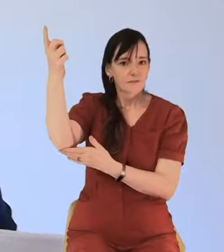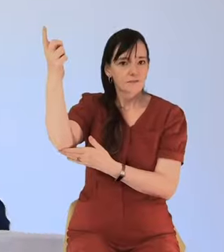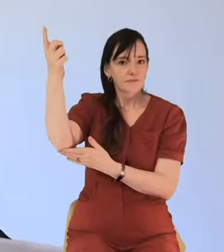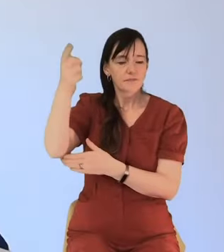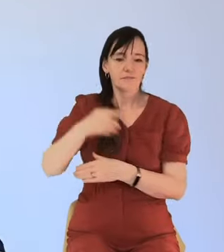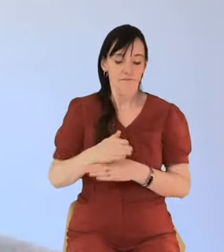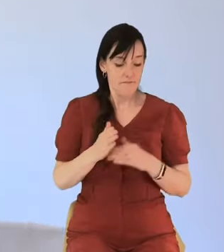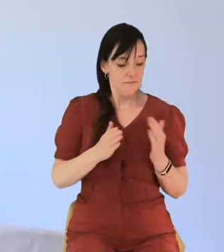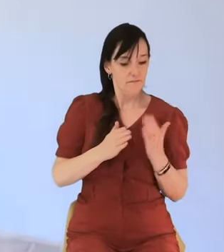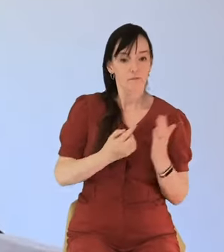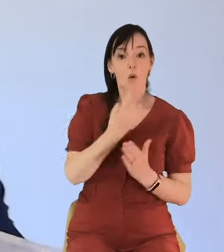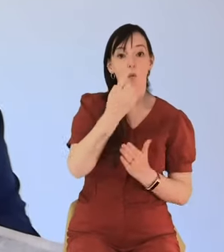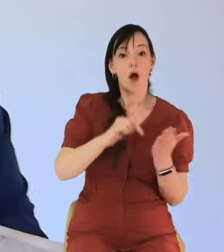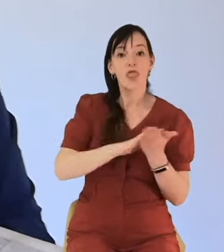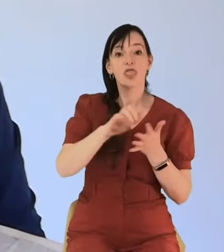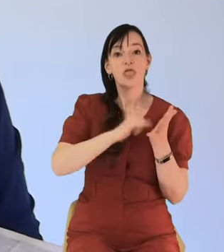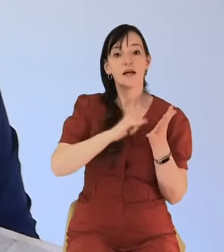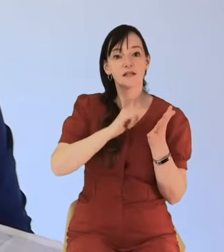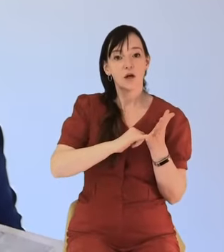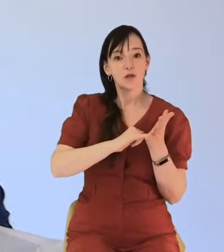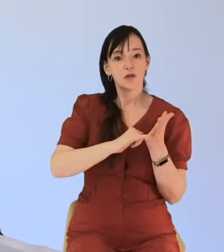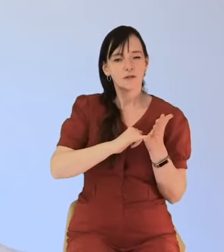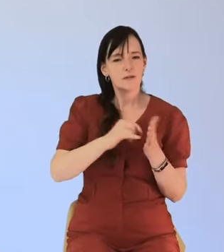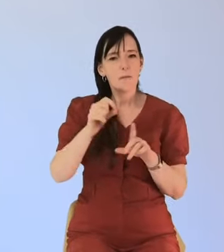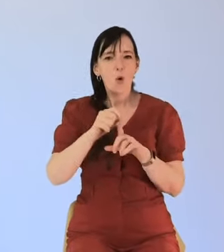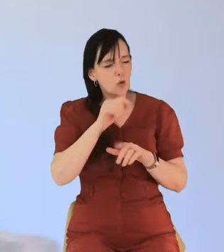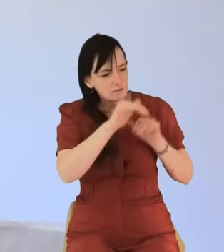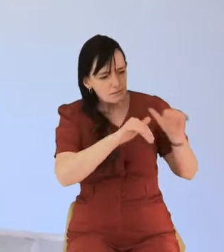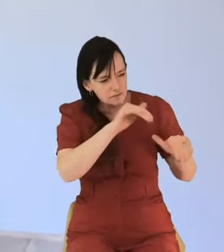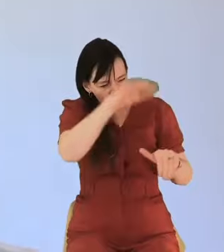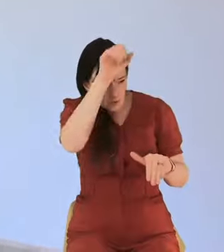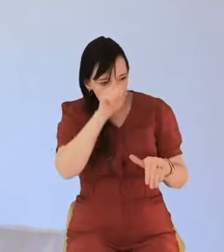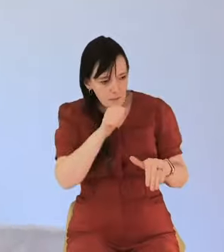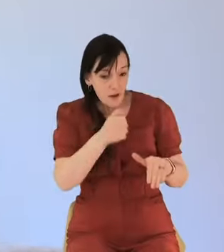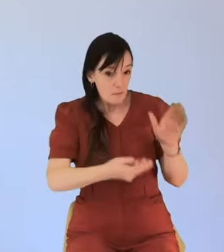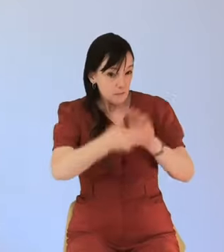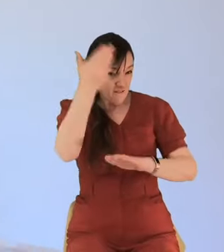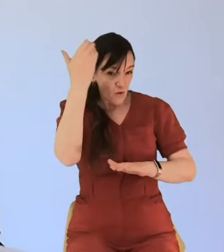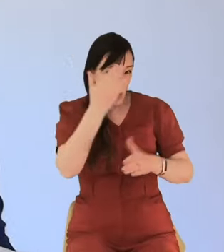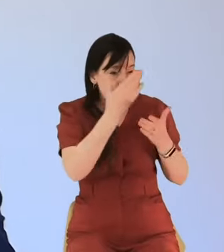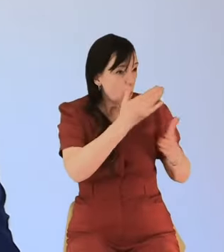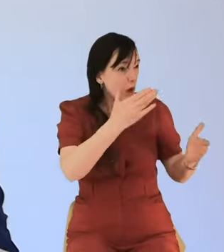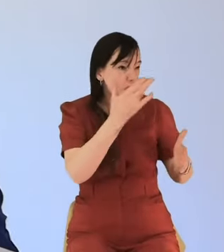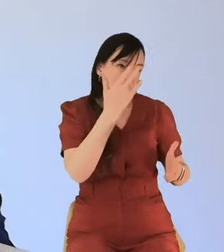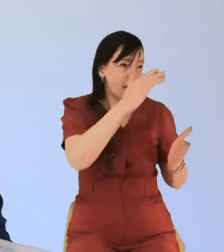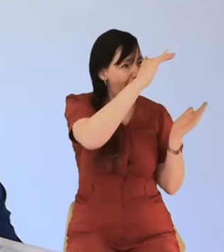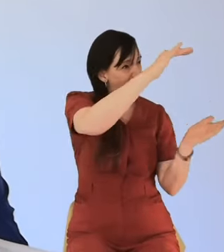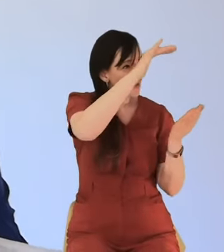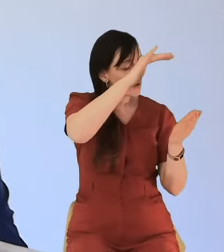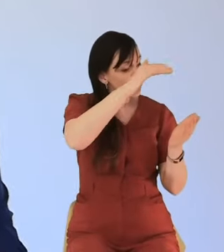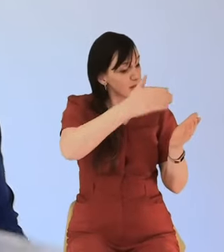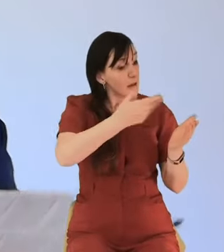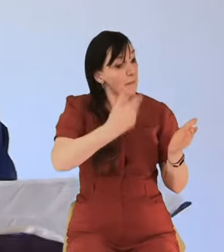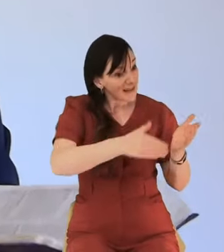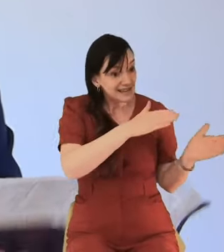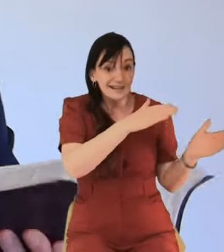And back in 1 Thessalonians, Paul reminds them of how they had turned from idols to serve the living and true God,